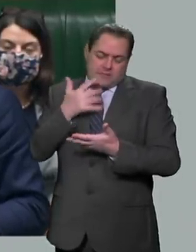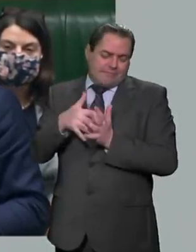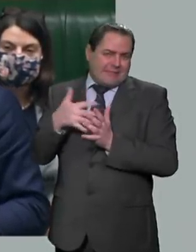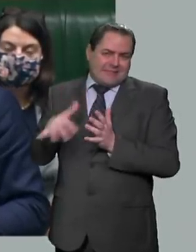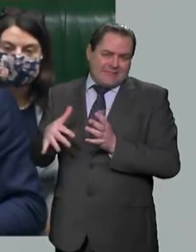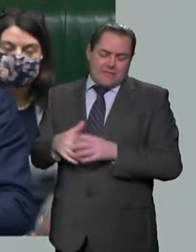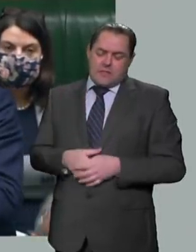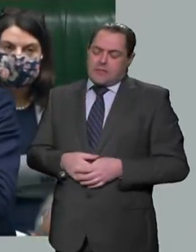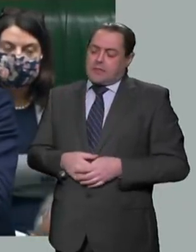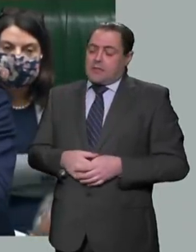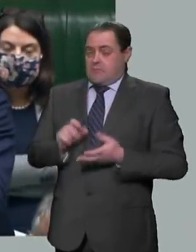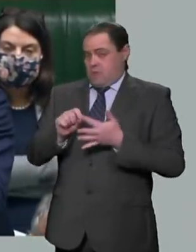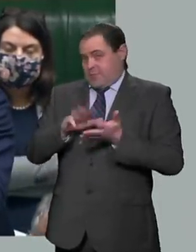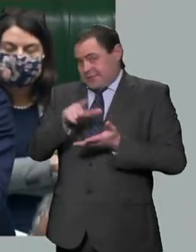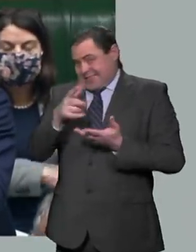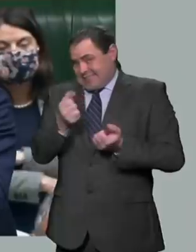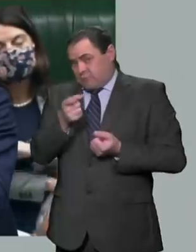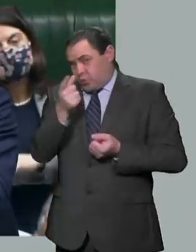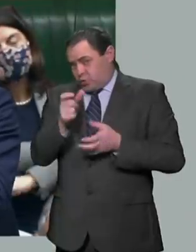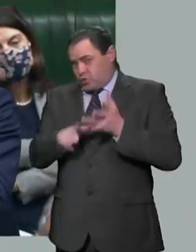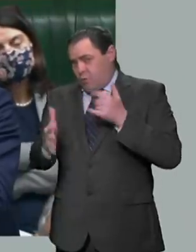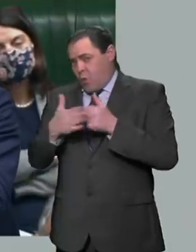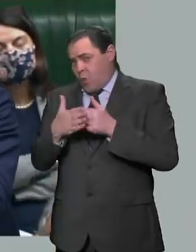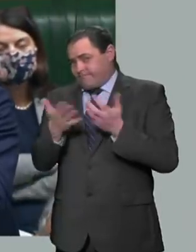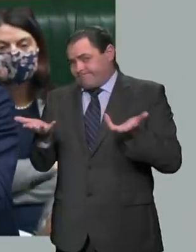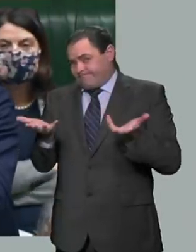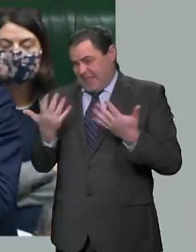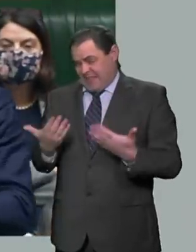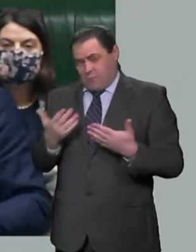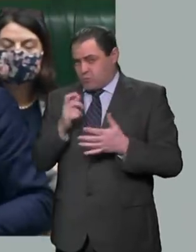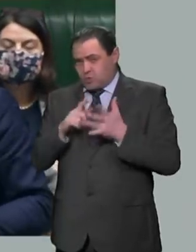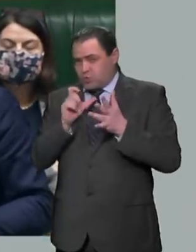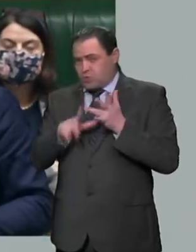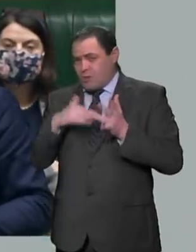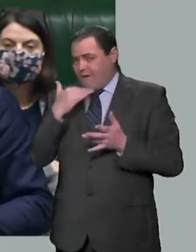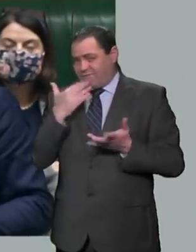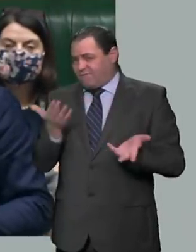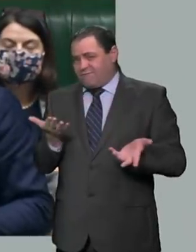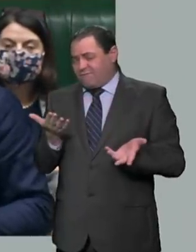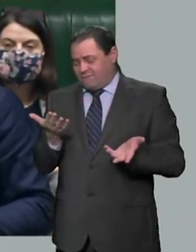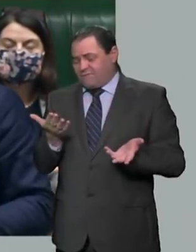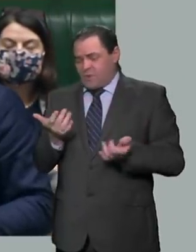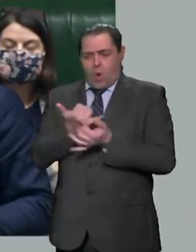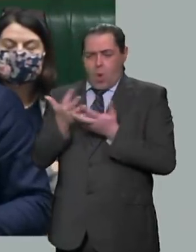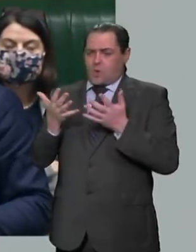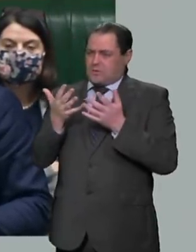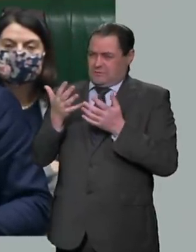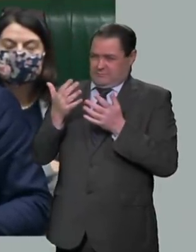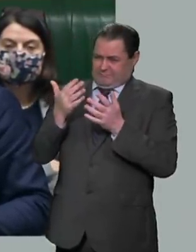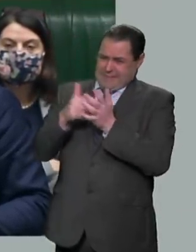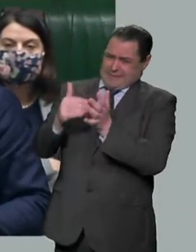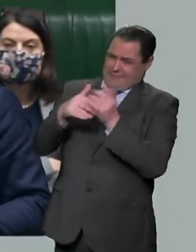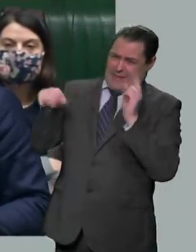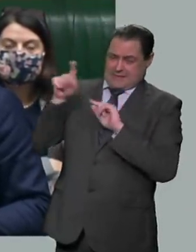that he could be doing much, much more than he is doing to prevent millions of people going hungry and cold this